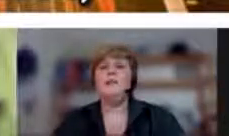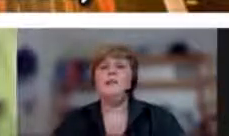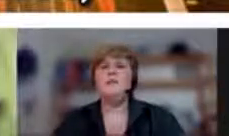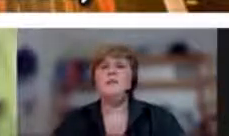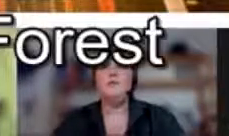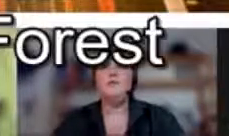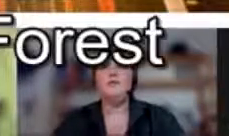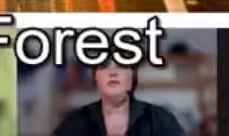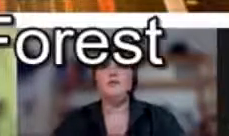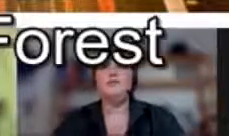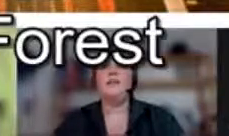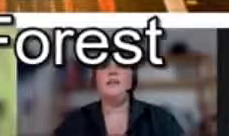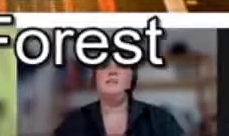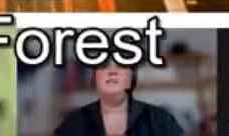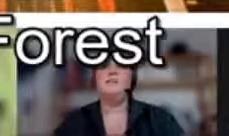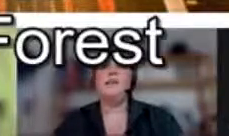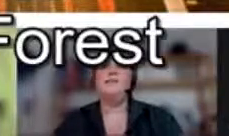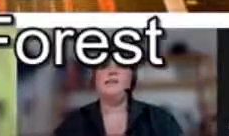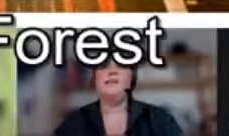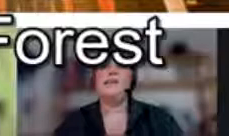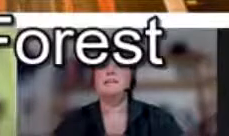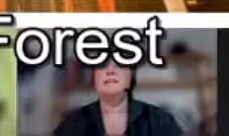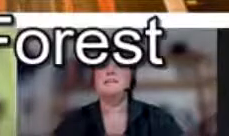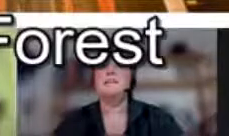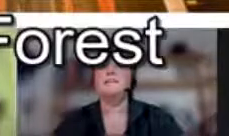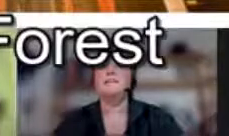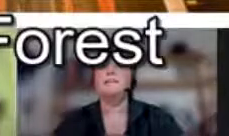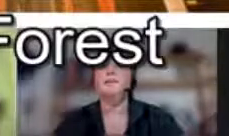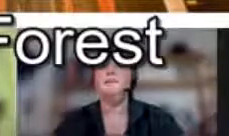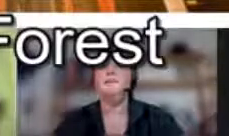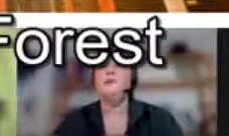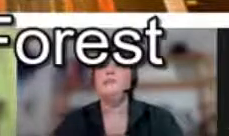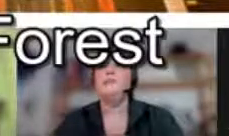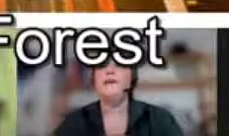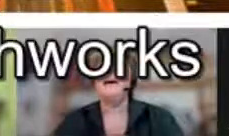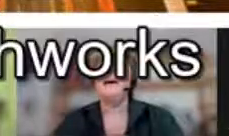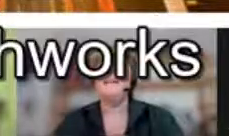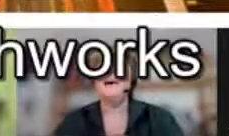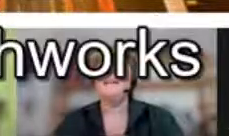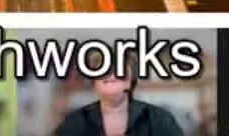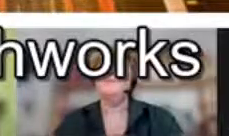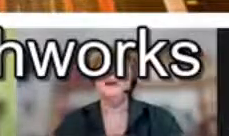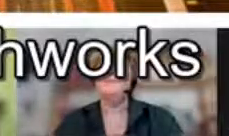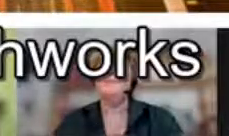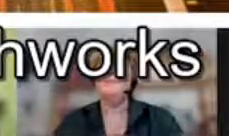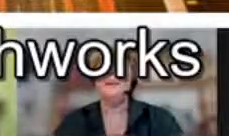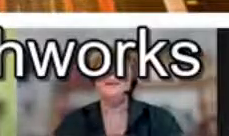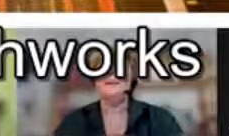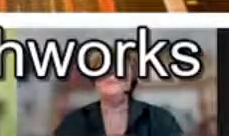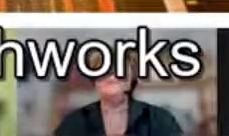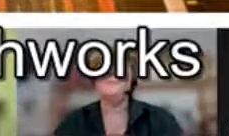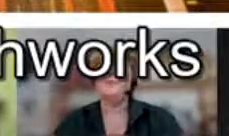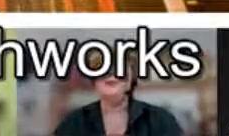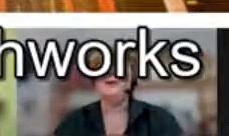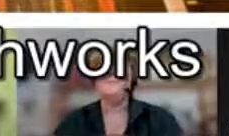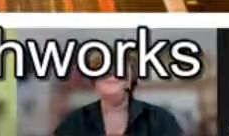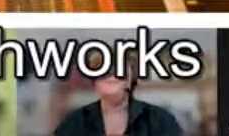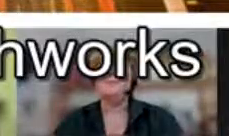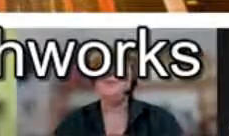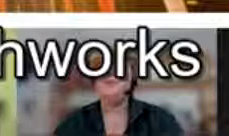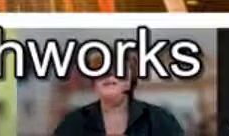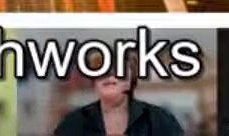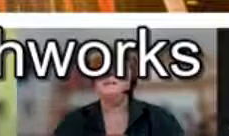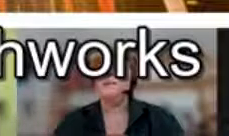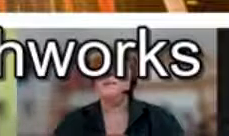We have included a new footbridge over the M25 to connect the Thames Chase Community Forest and Land of the Fans project. We